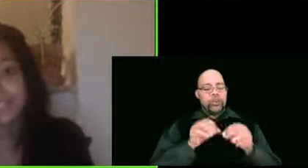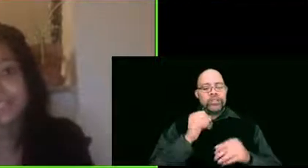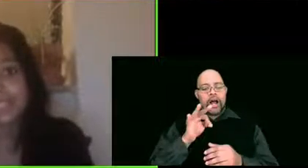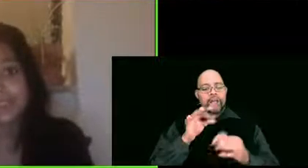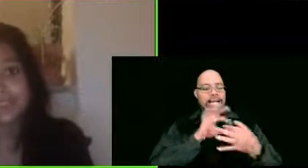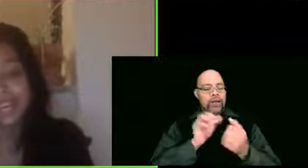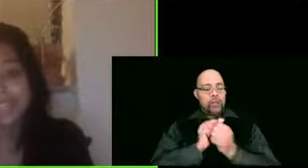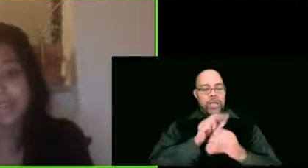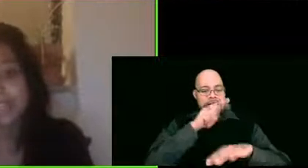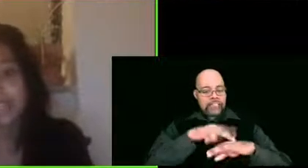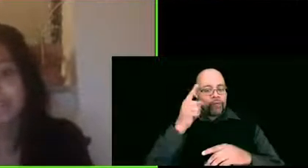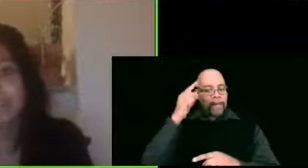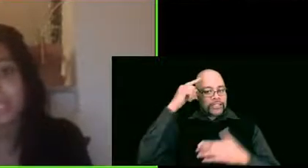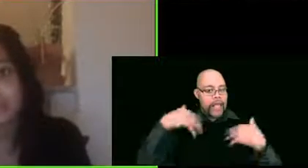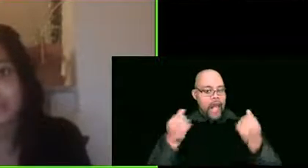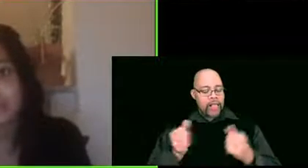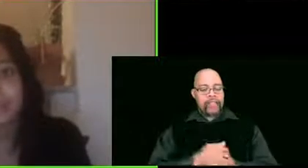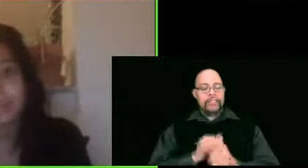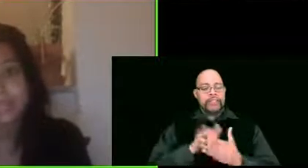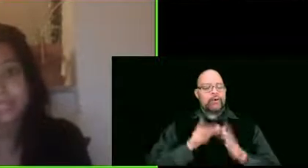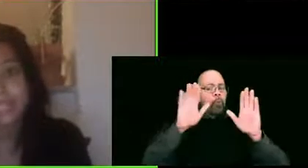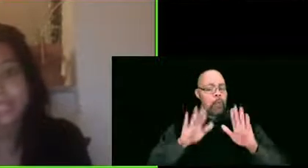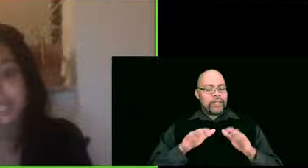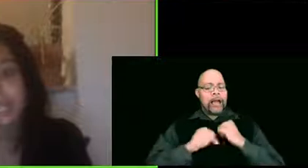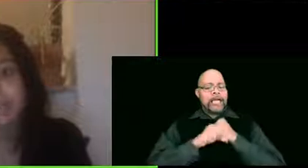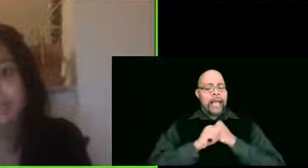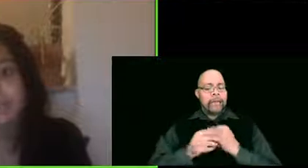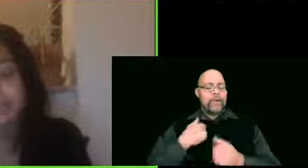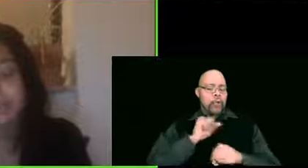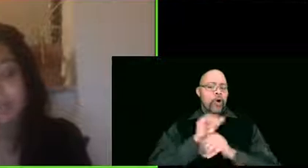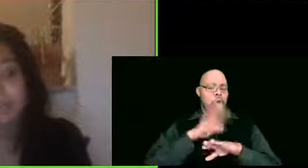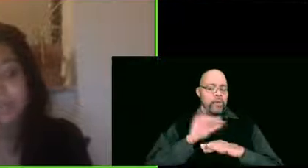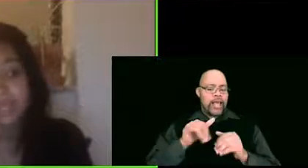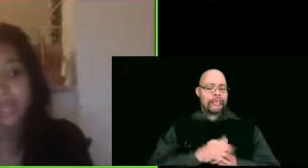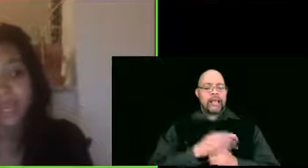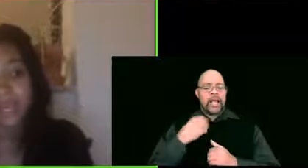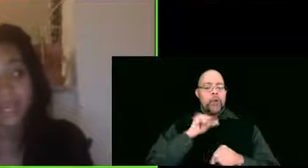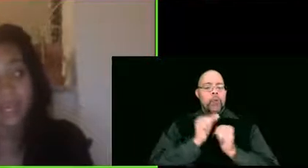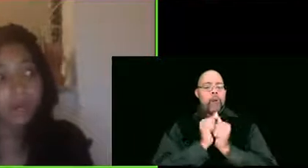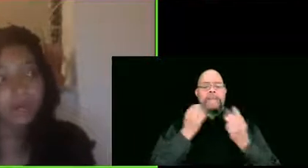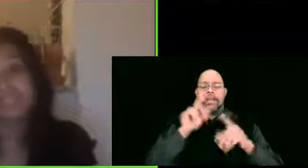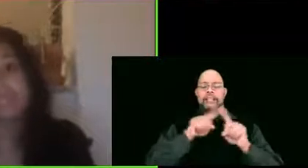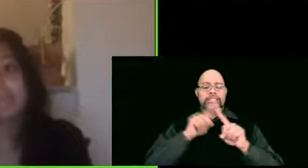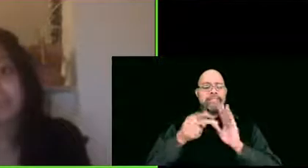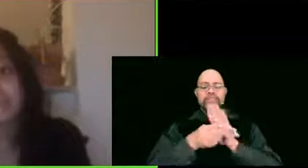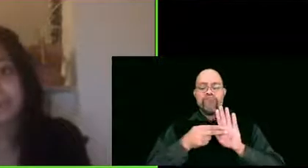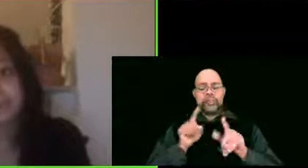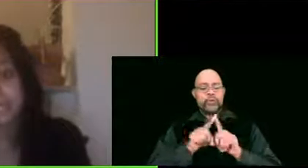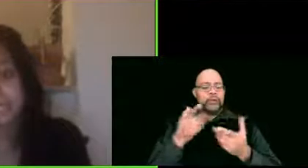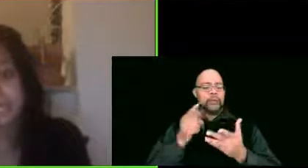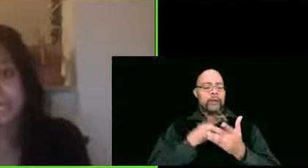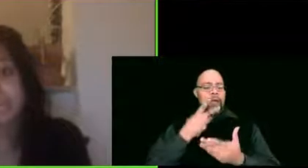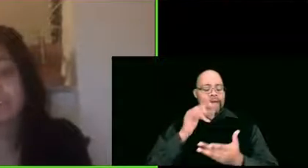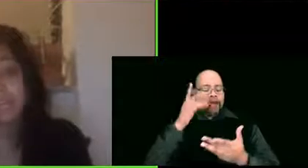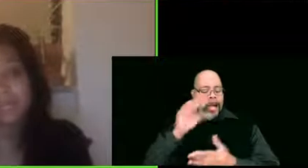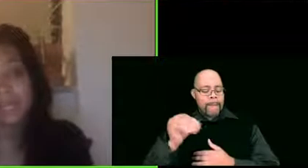the importance of connecting with nature for mental health. So that was a fantastic campaign that I was able to work on. And I work with lots of other brands as well.